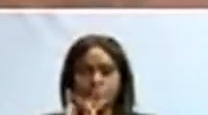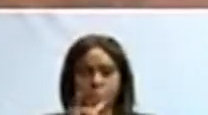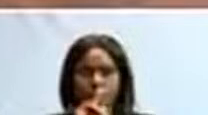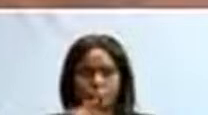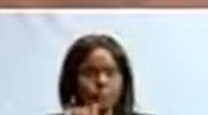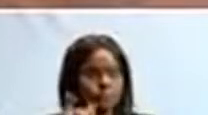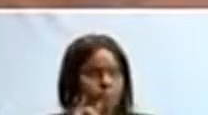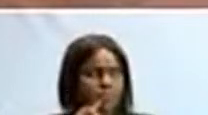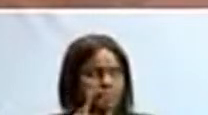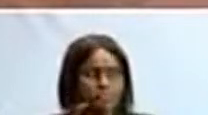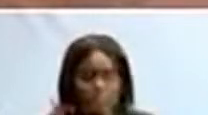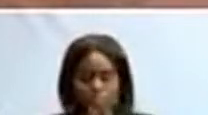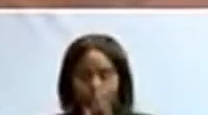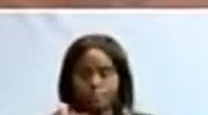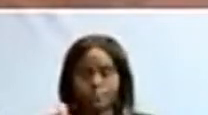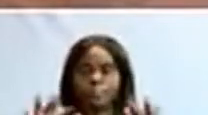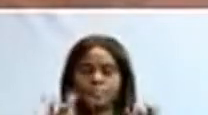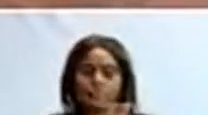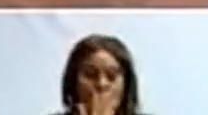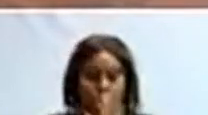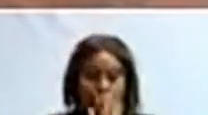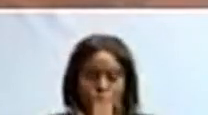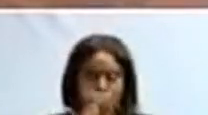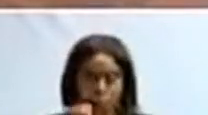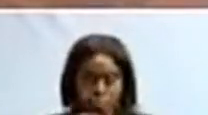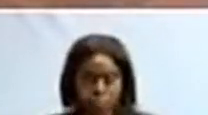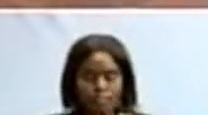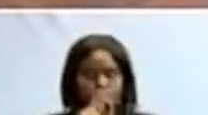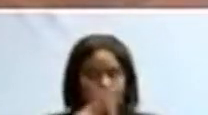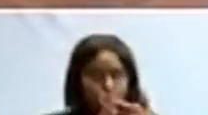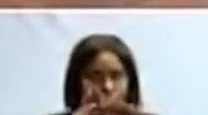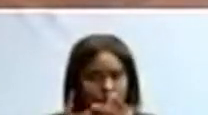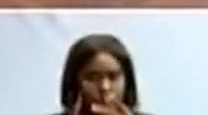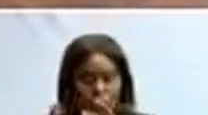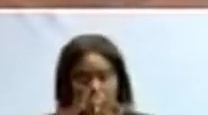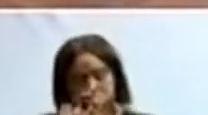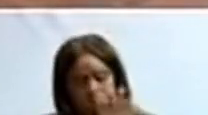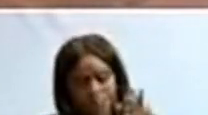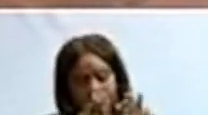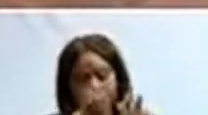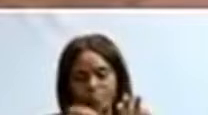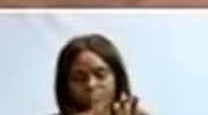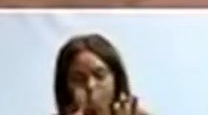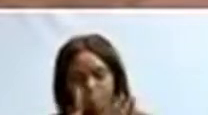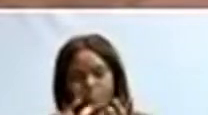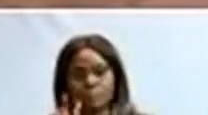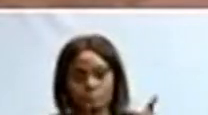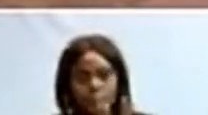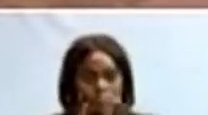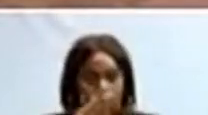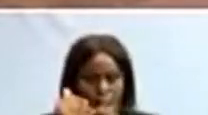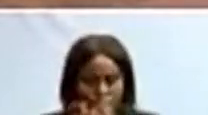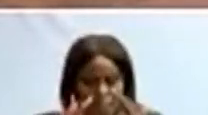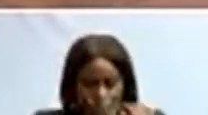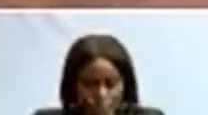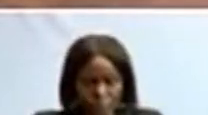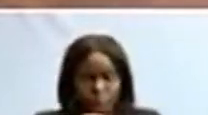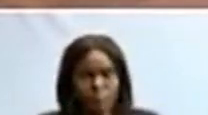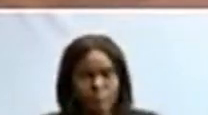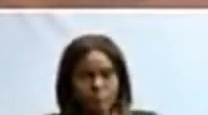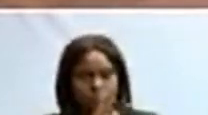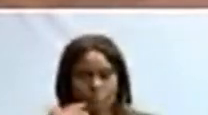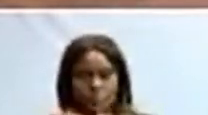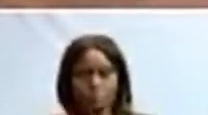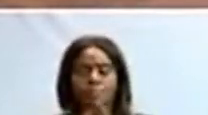that it expedites the process of valuation law, as all the local authorities